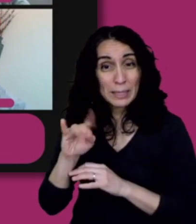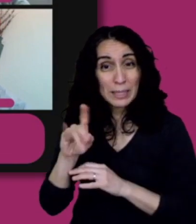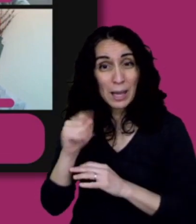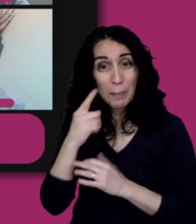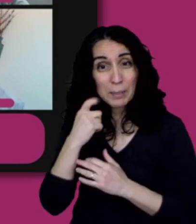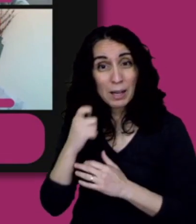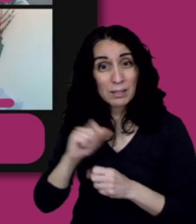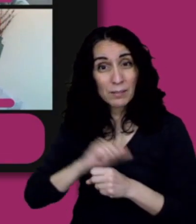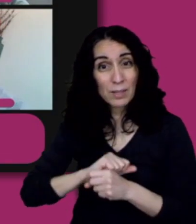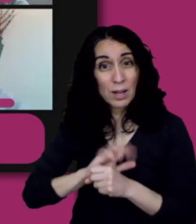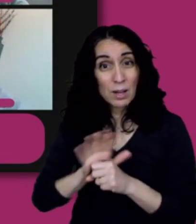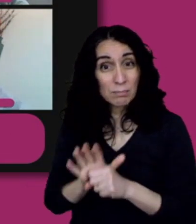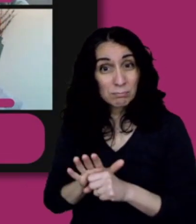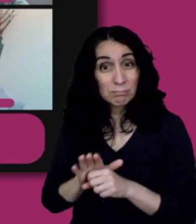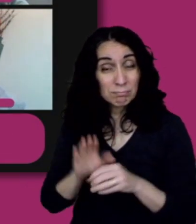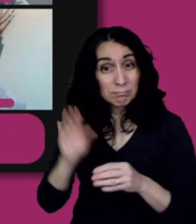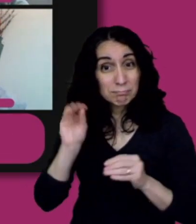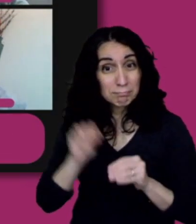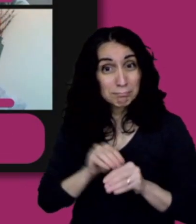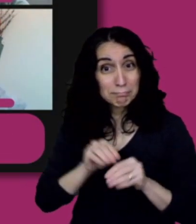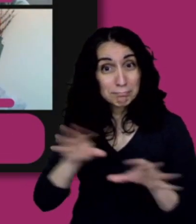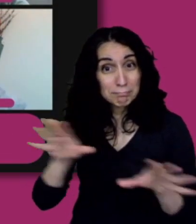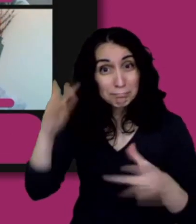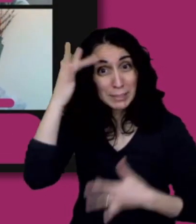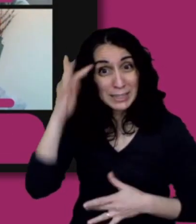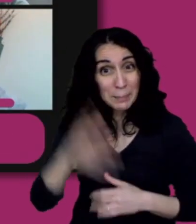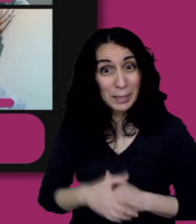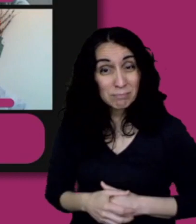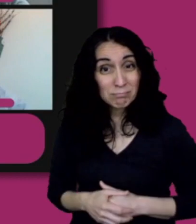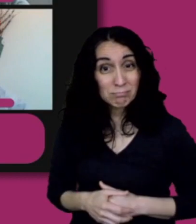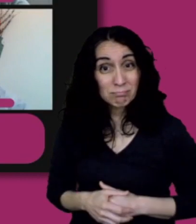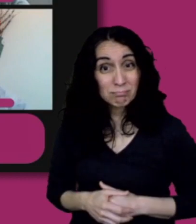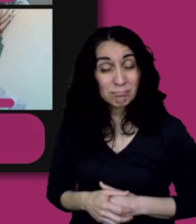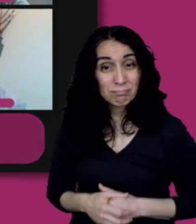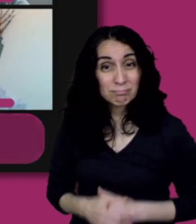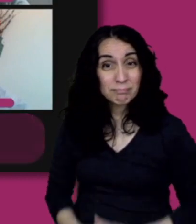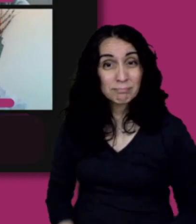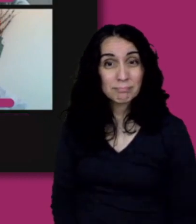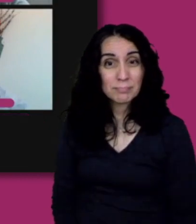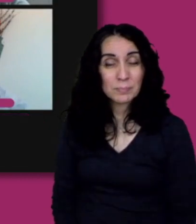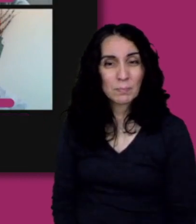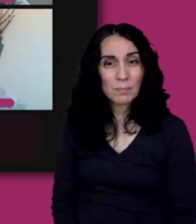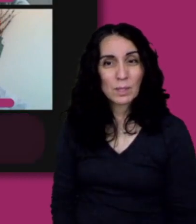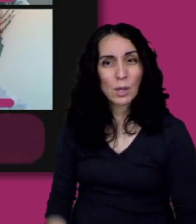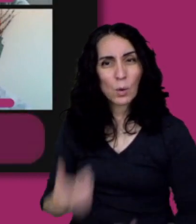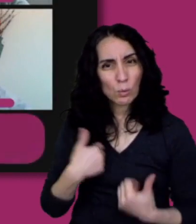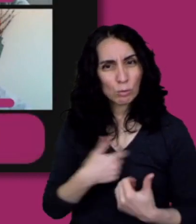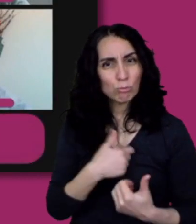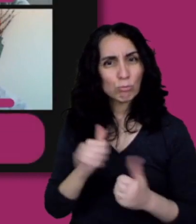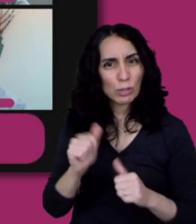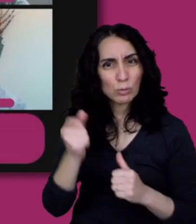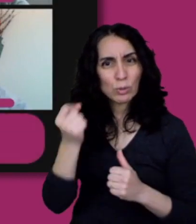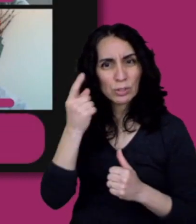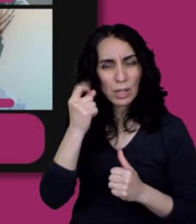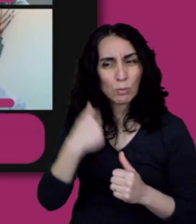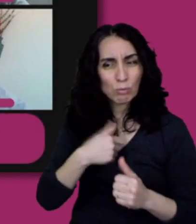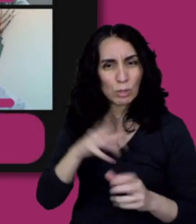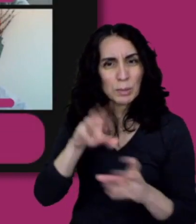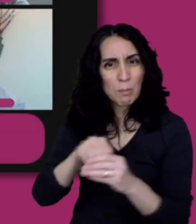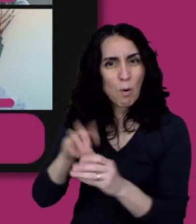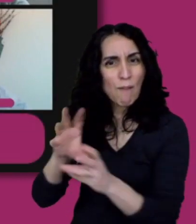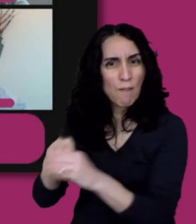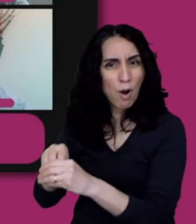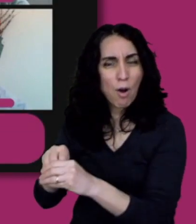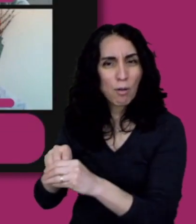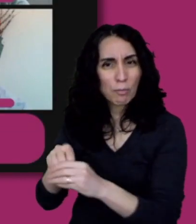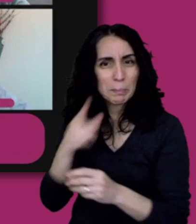I think our strategy for the pandemic is we're trying to be a lot more involved out there, understanding that a lot of people that